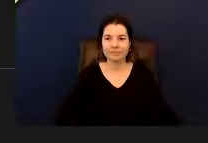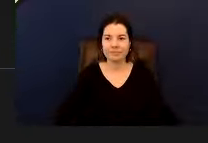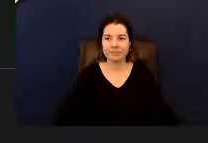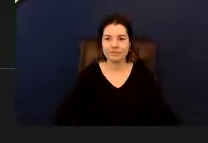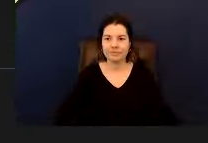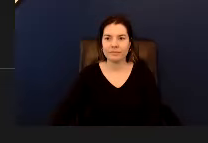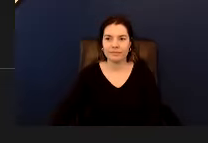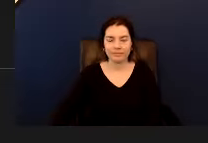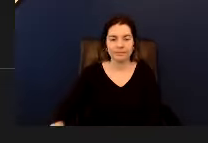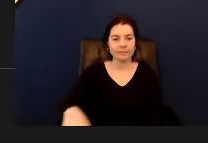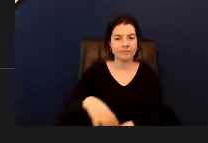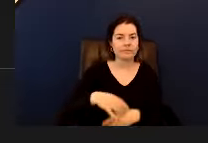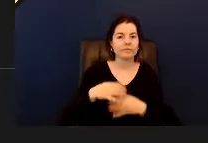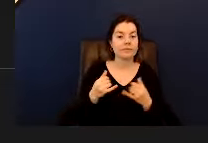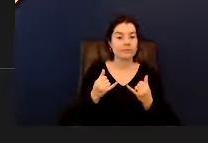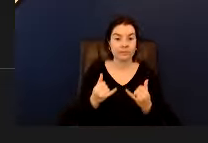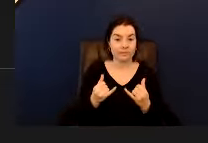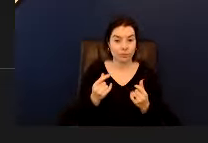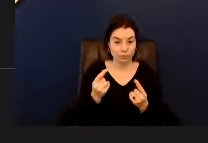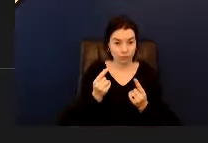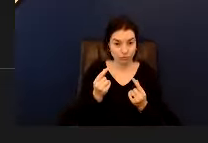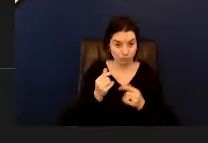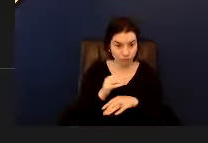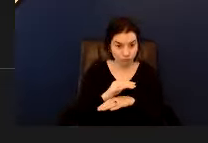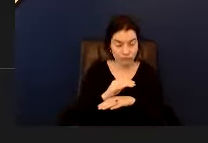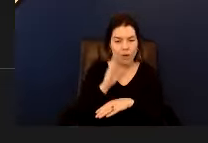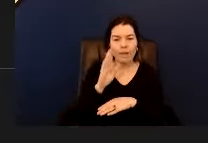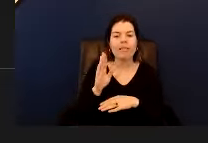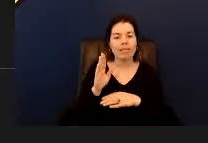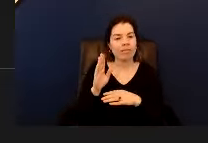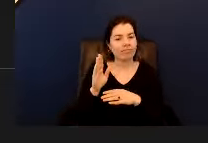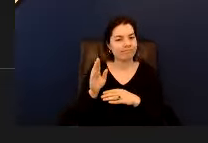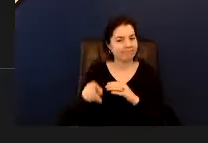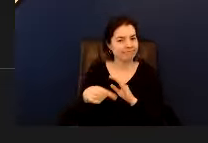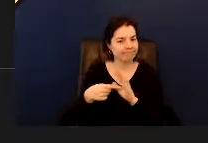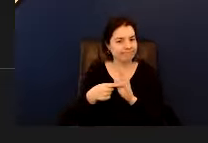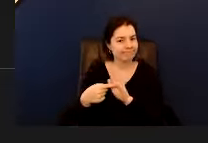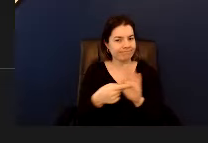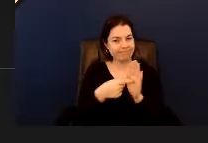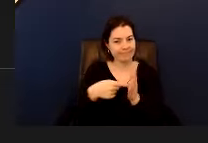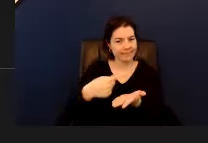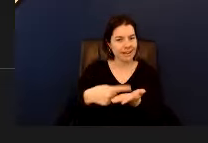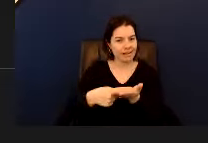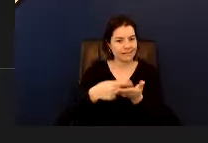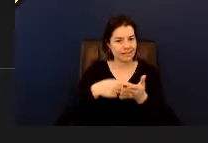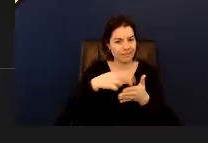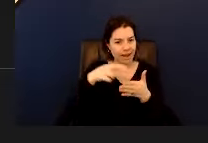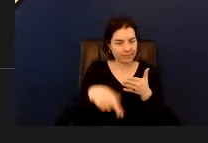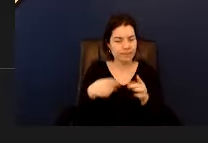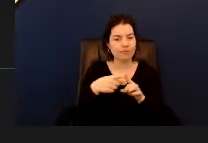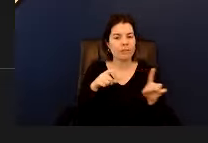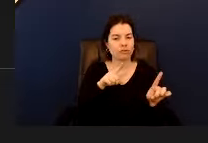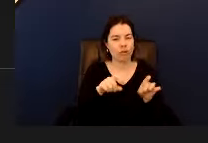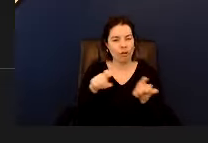And tonight we will be presenting the findings of the survey that we conducted back in September